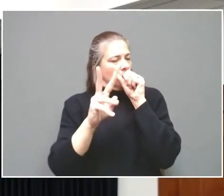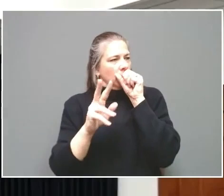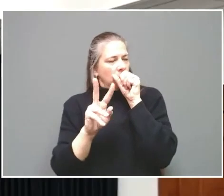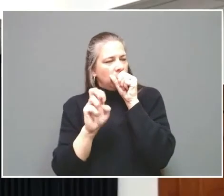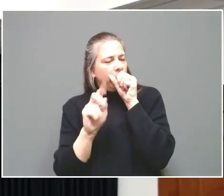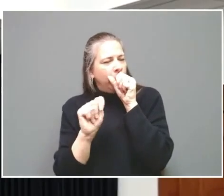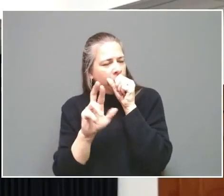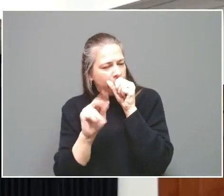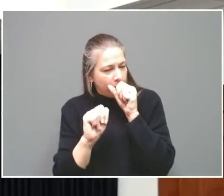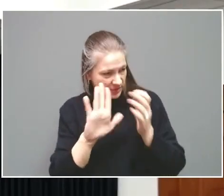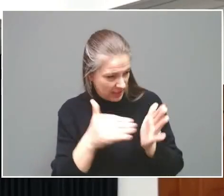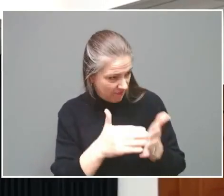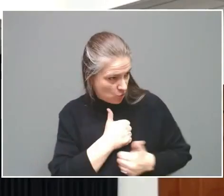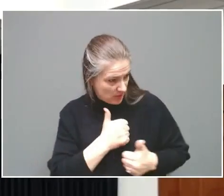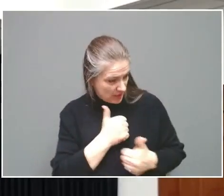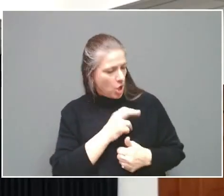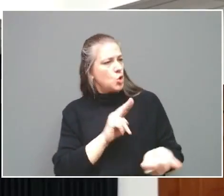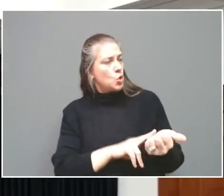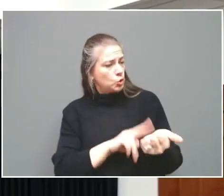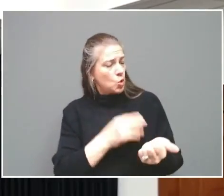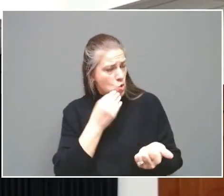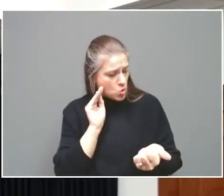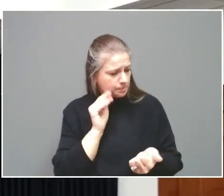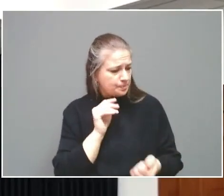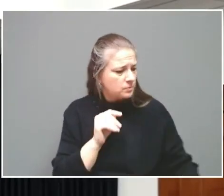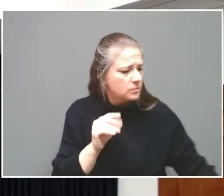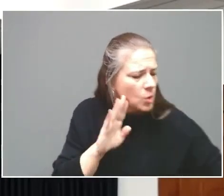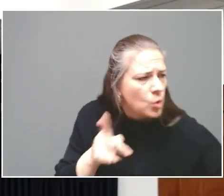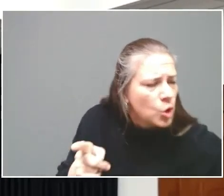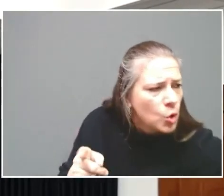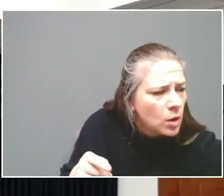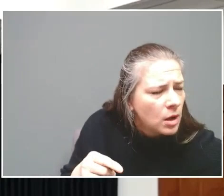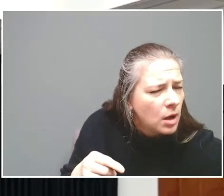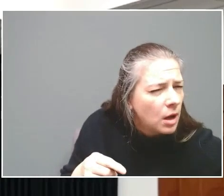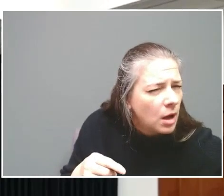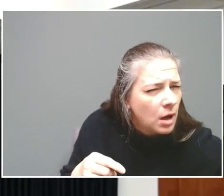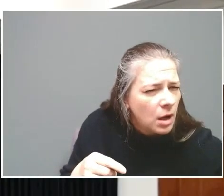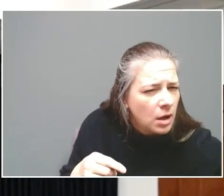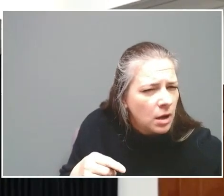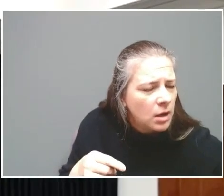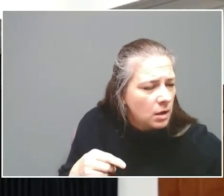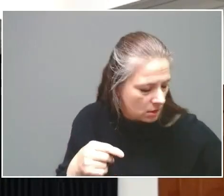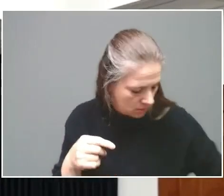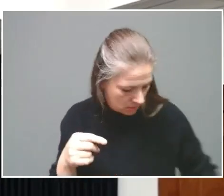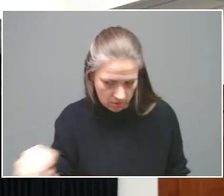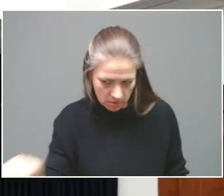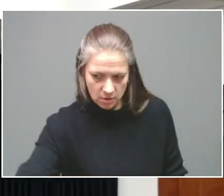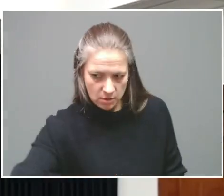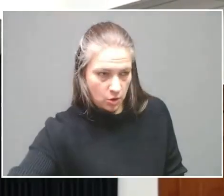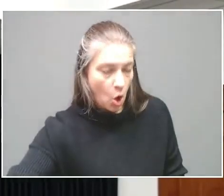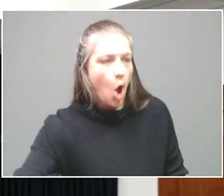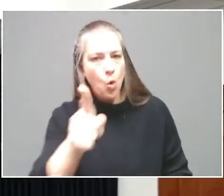use for it. Is that enough, or are you going to promote or propose building more of those? I